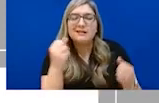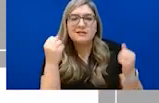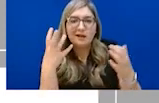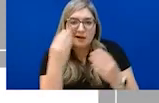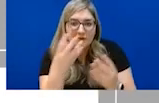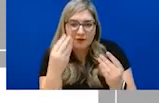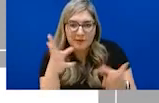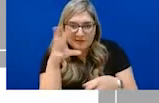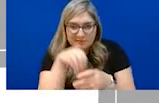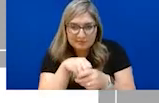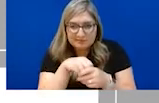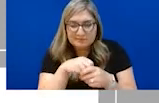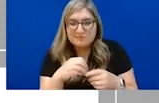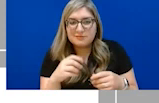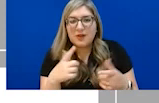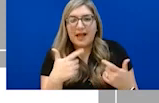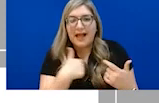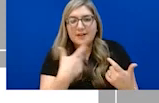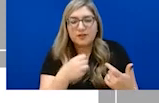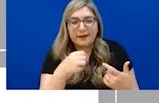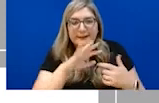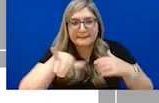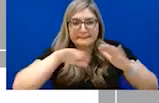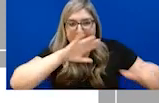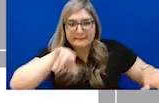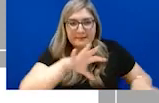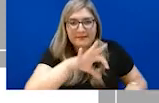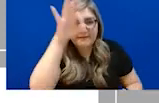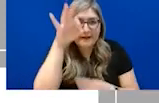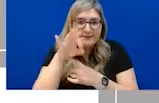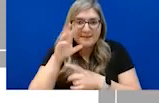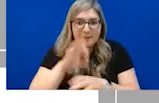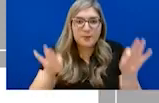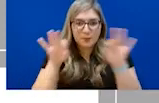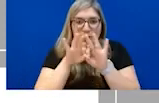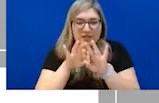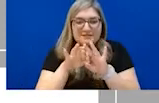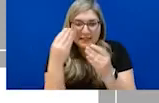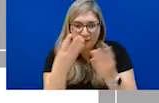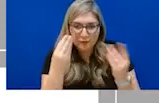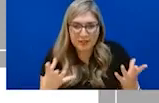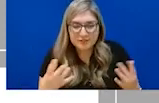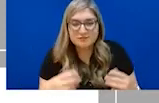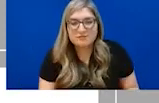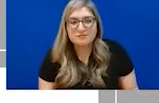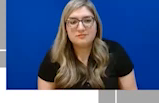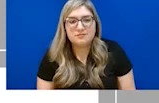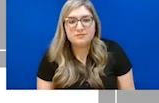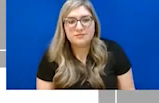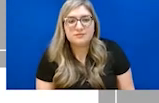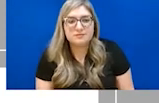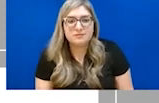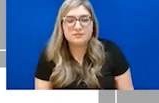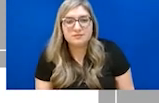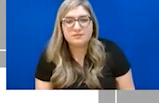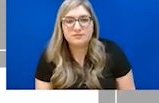tried to pull out just what would be the most contextual and relatable to. But I